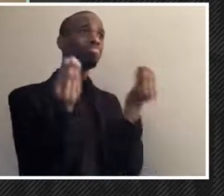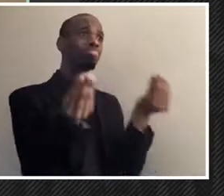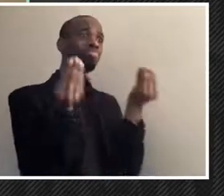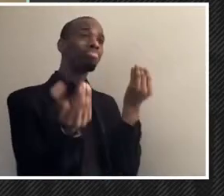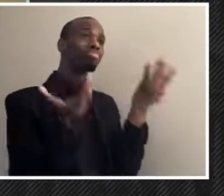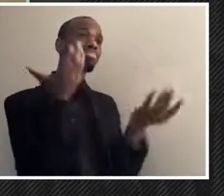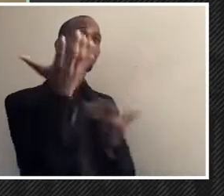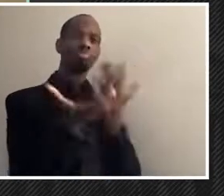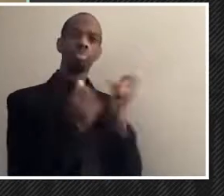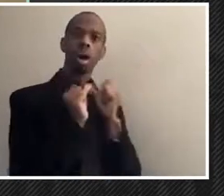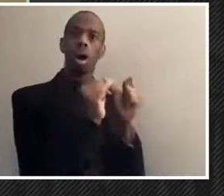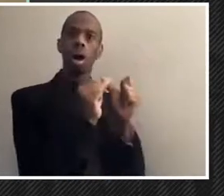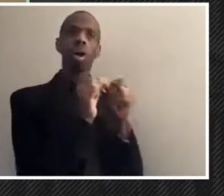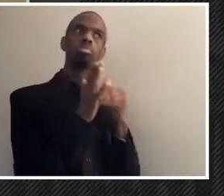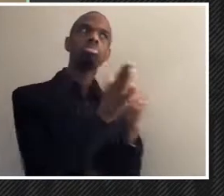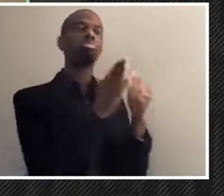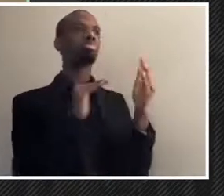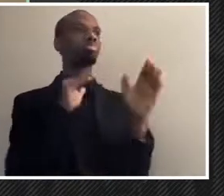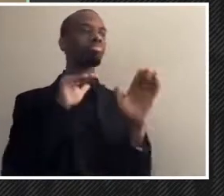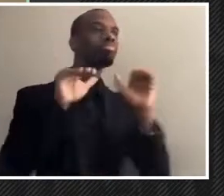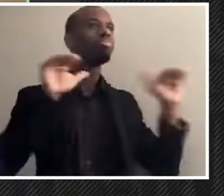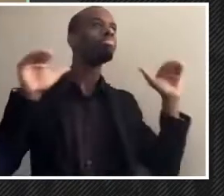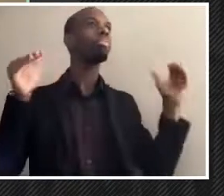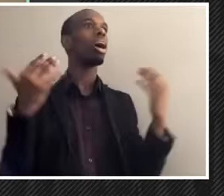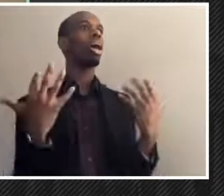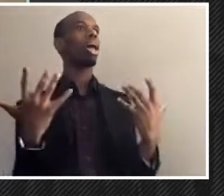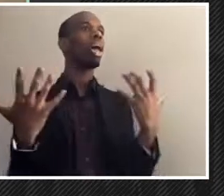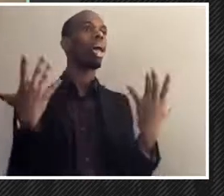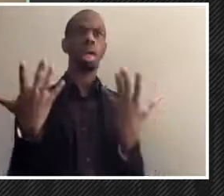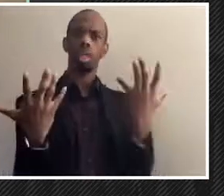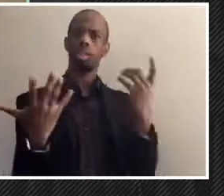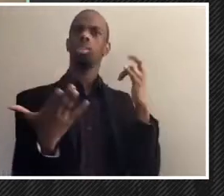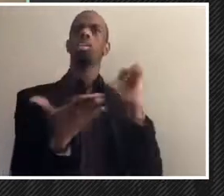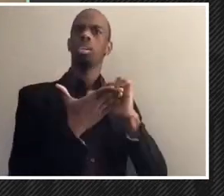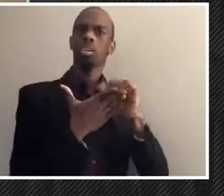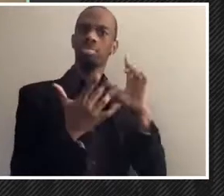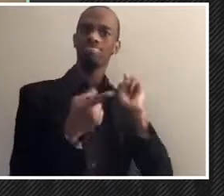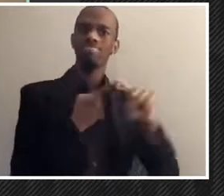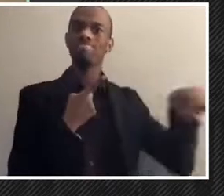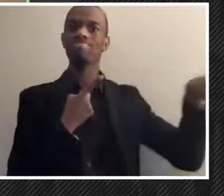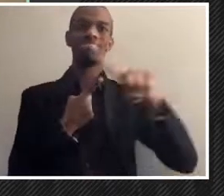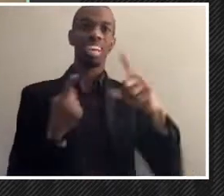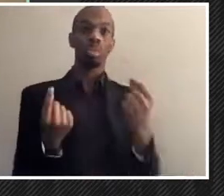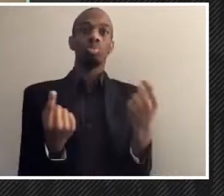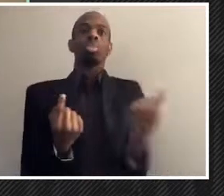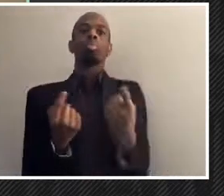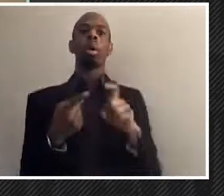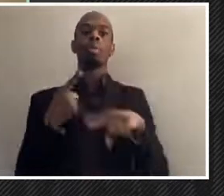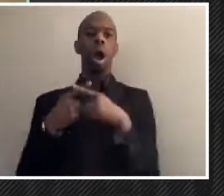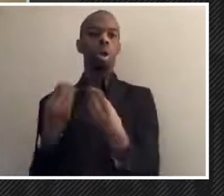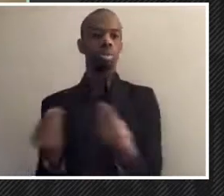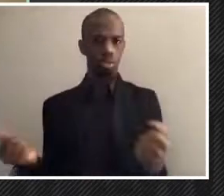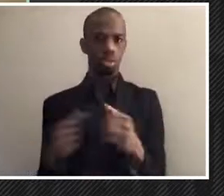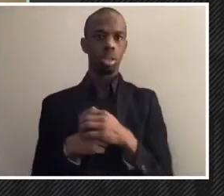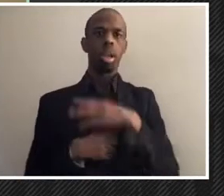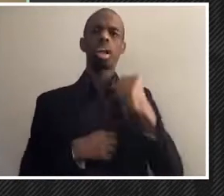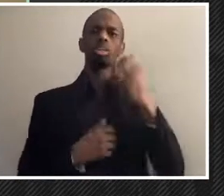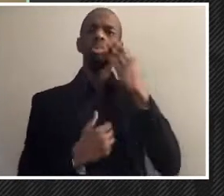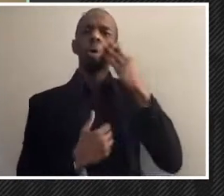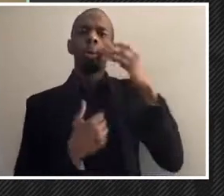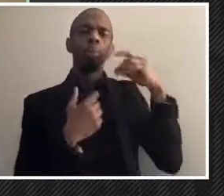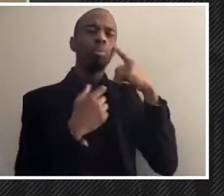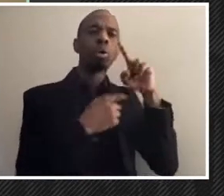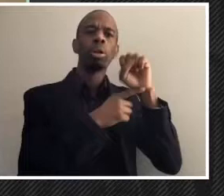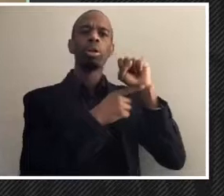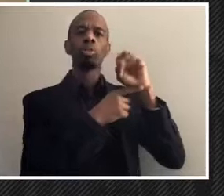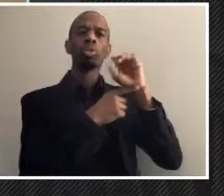from the ground up, from your living room. And I think I'm encouraged by the fact that I'm seeing, you know, just on my own social media timeline, so